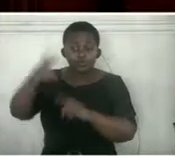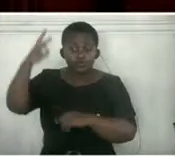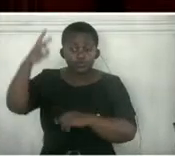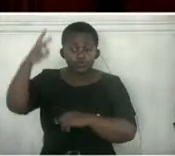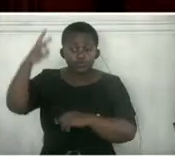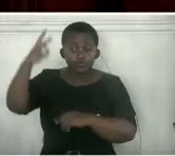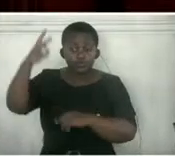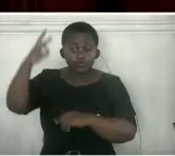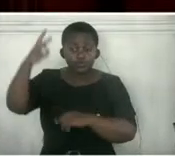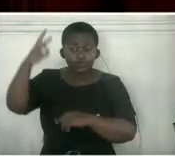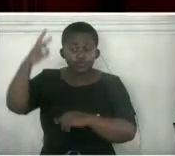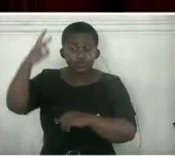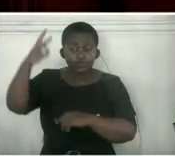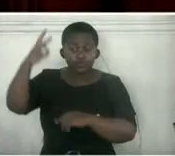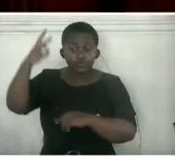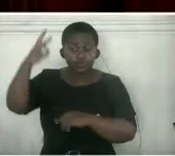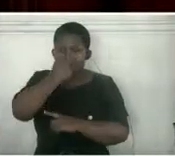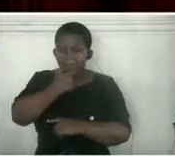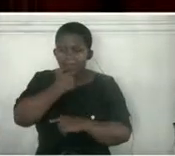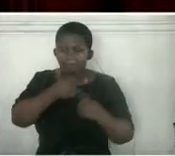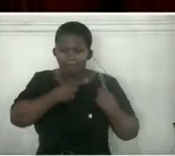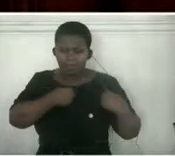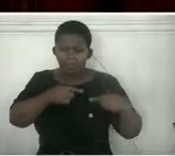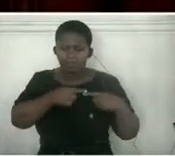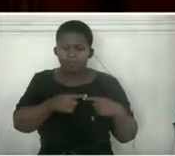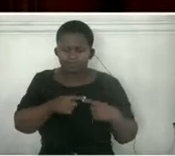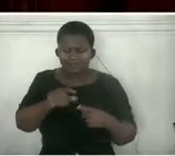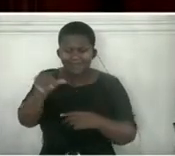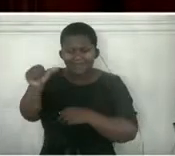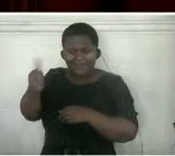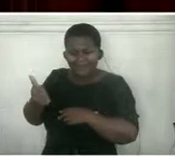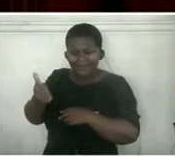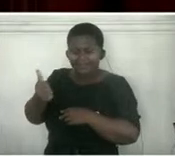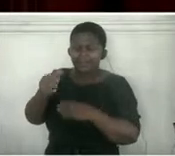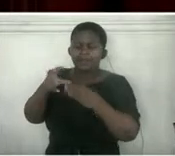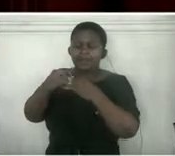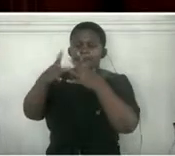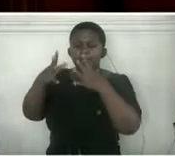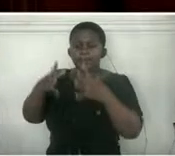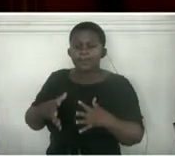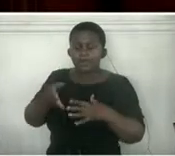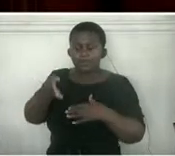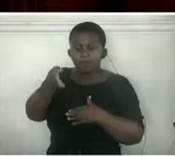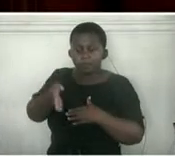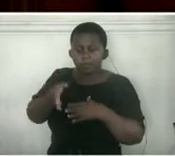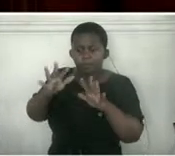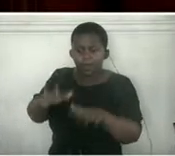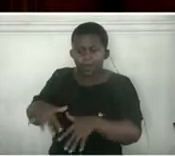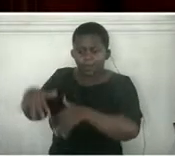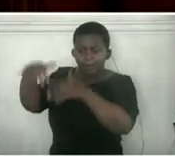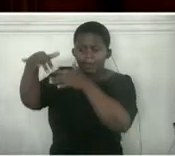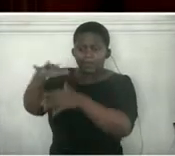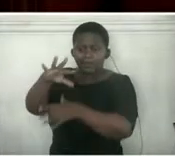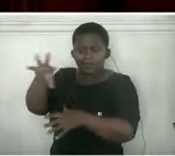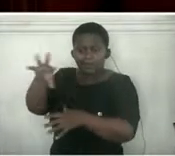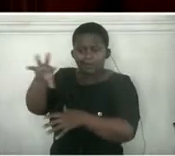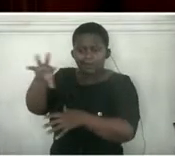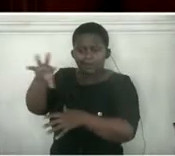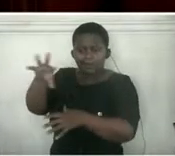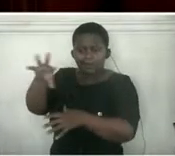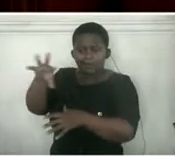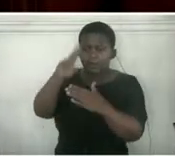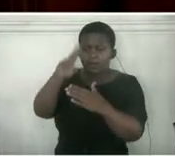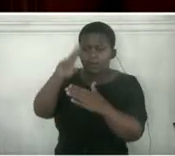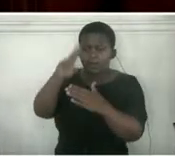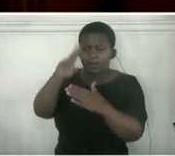with sadness in our hearts other members of this legislature, including